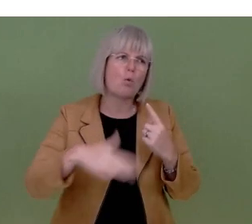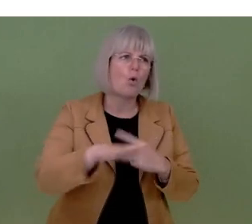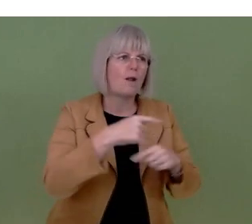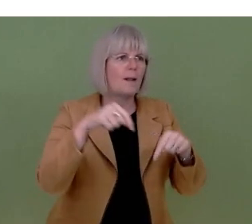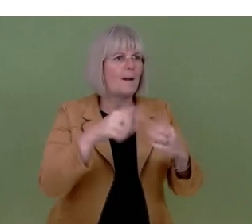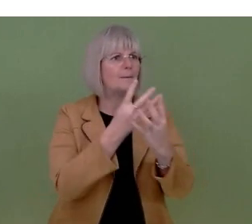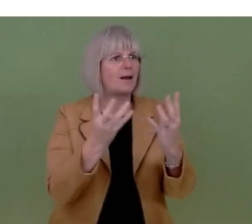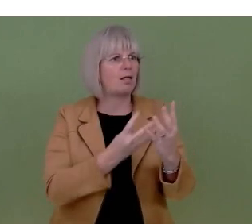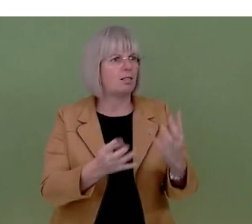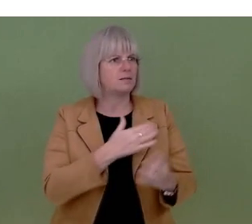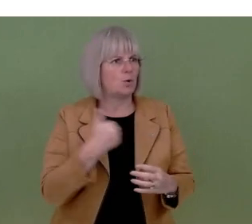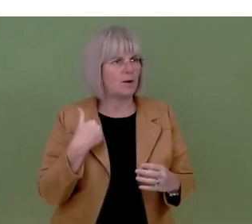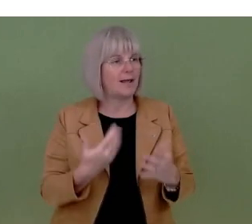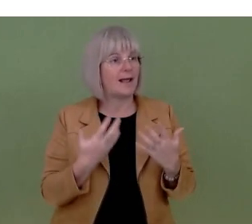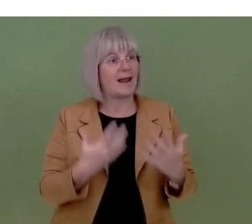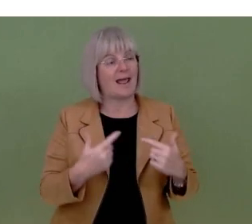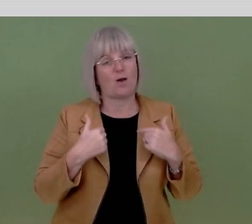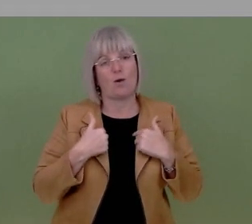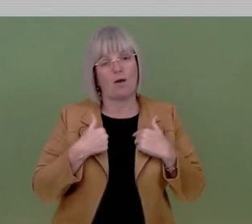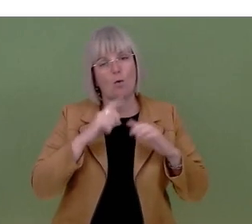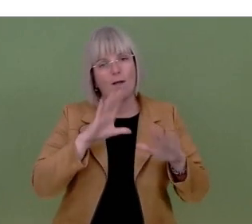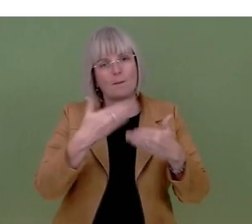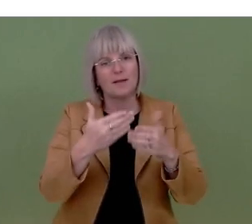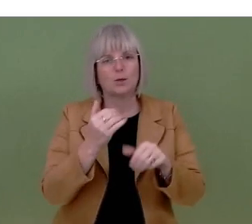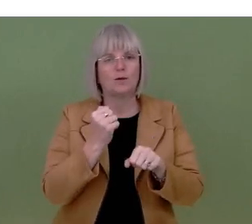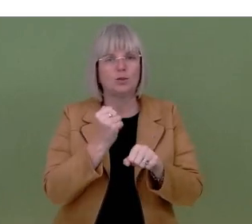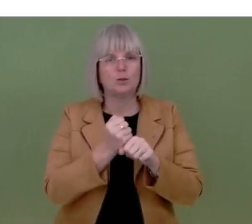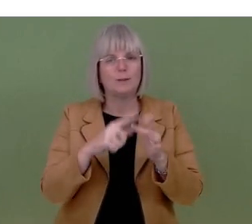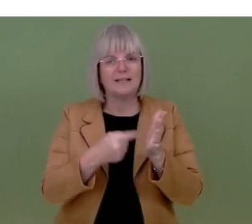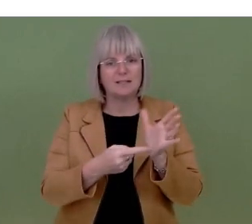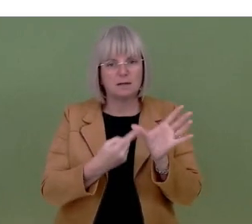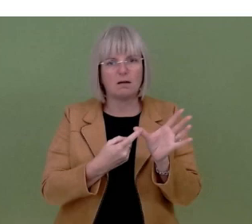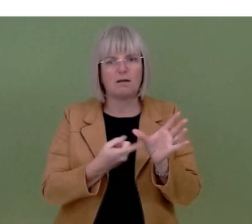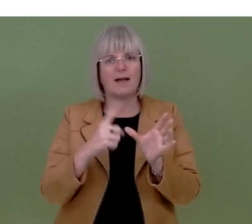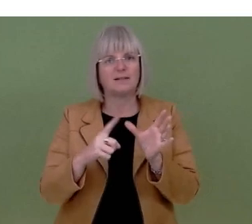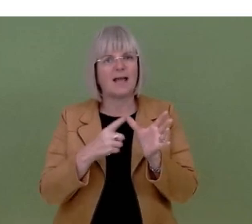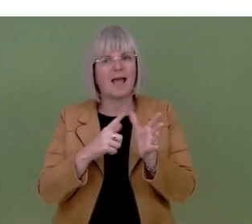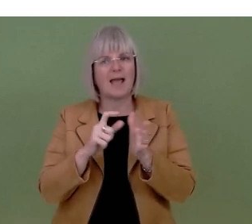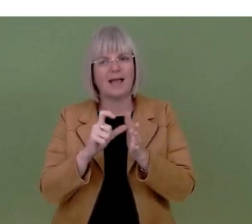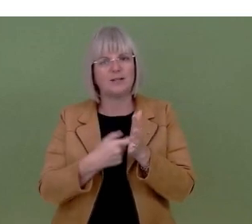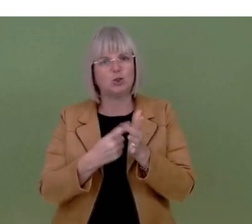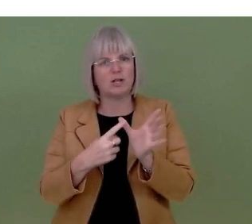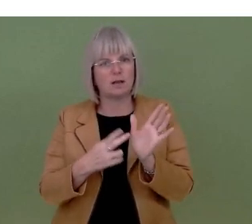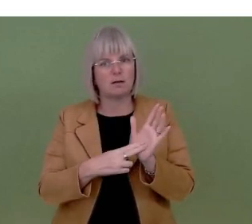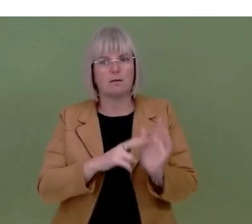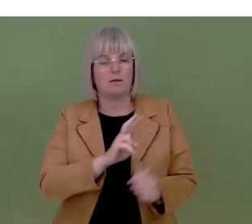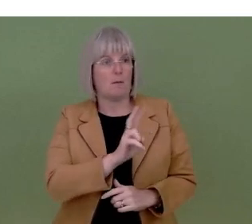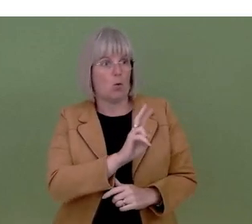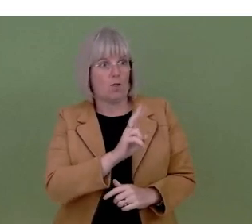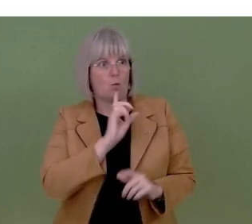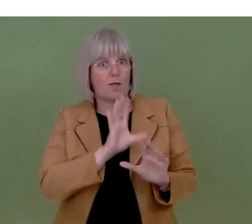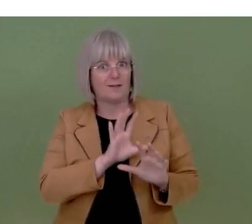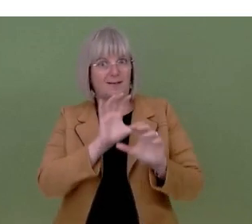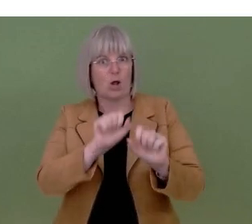I'm now going to pass over to Gita and Adrian, who are going to take over and finish